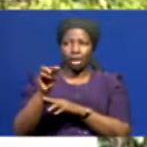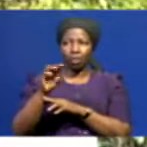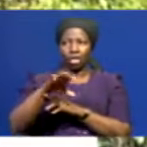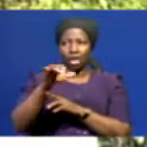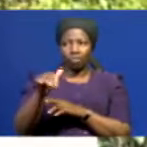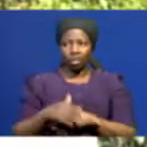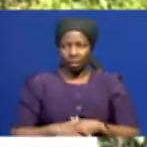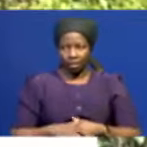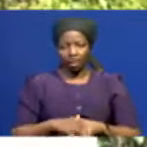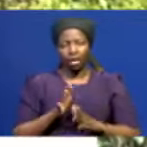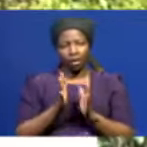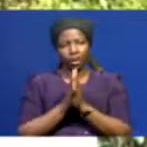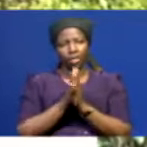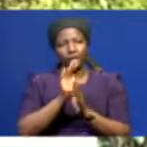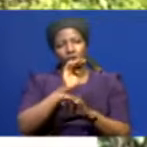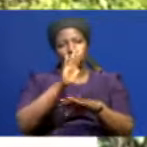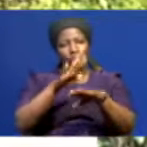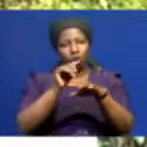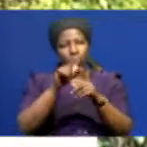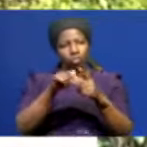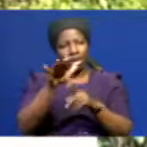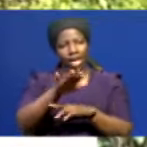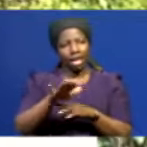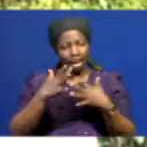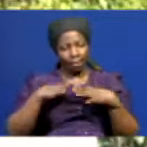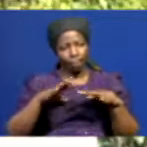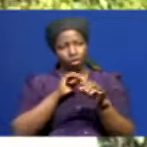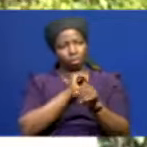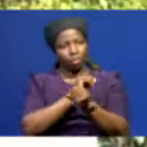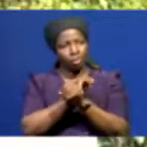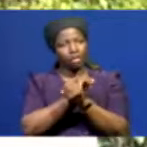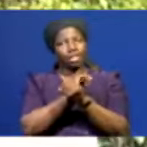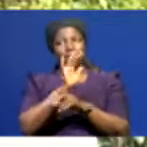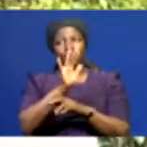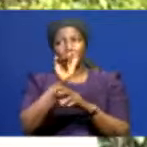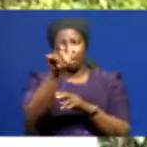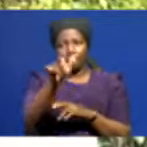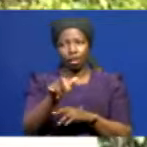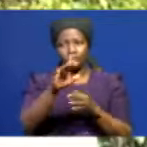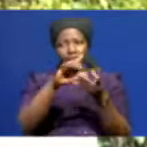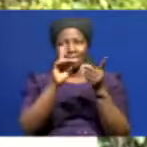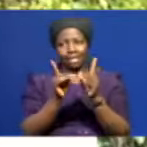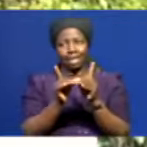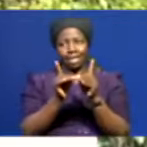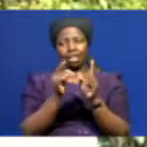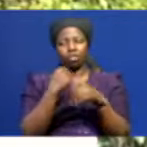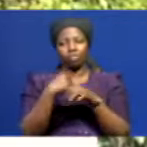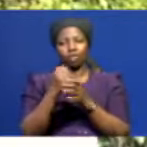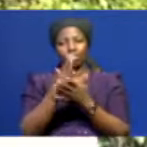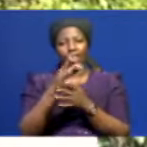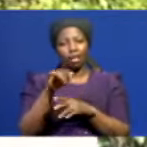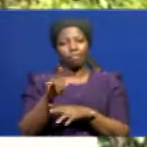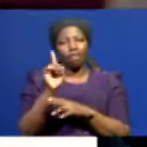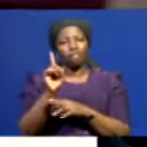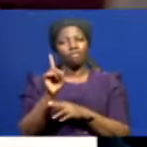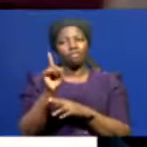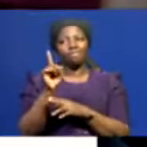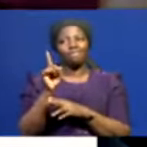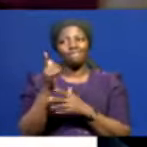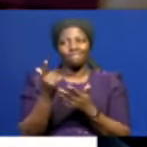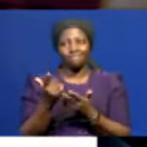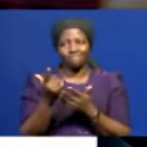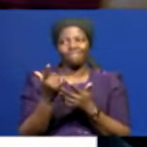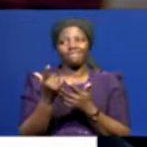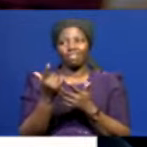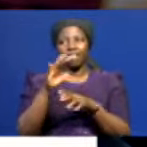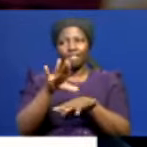to area residents to protect and safeguard their personal data so as not to fall prey in the hands of fraudsters. It is